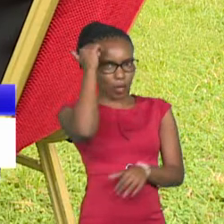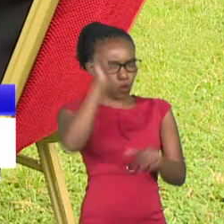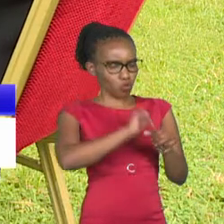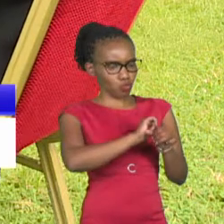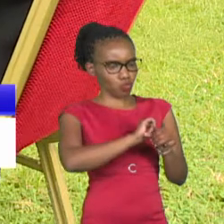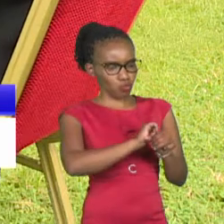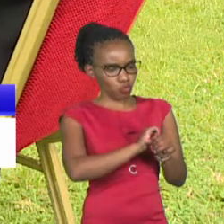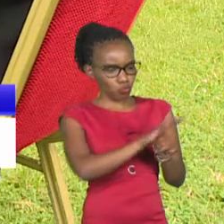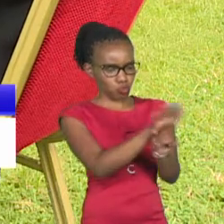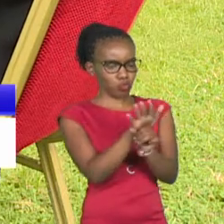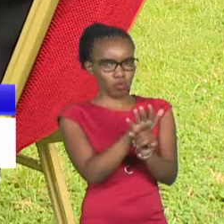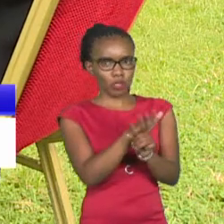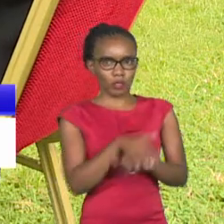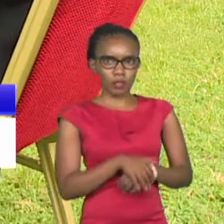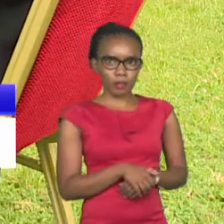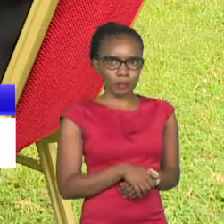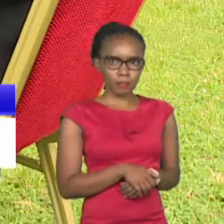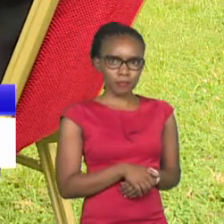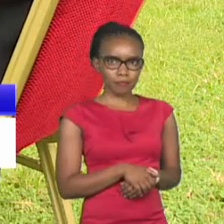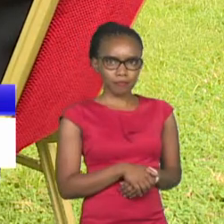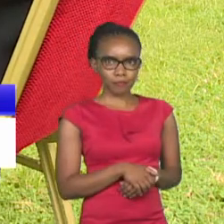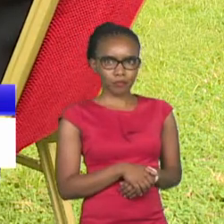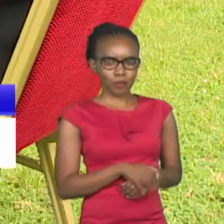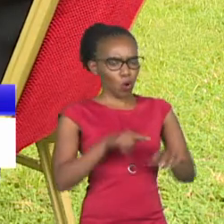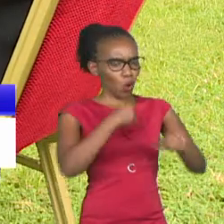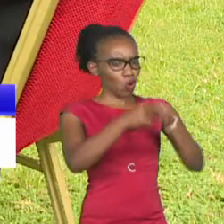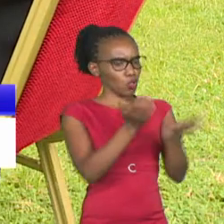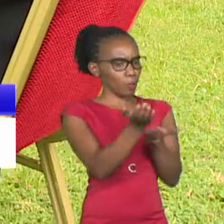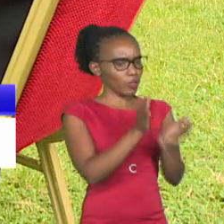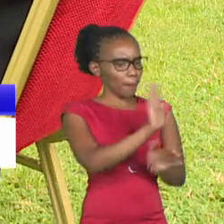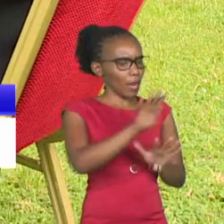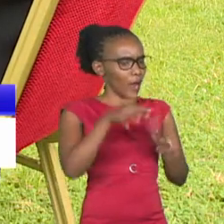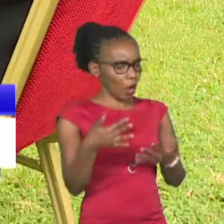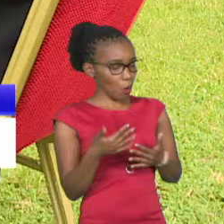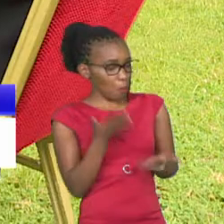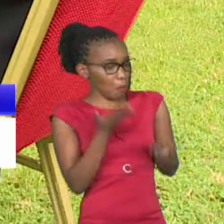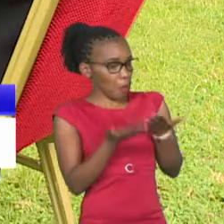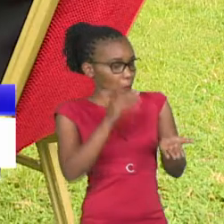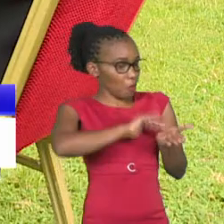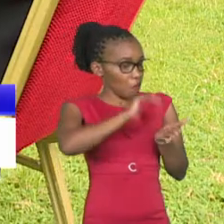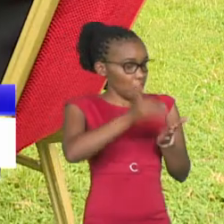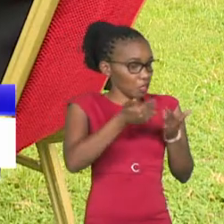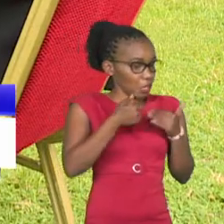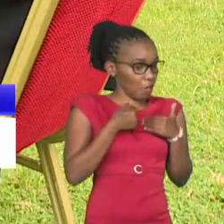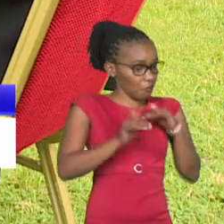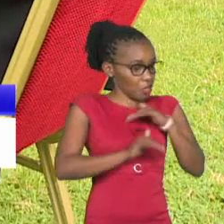of the pandemic. Mm-hmm. How have you stayed afloat? Is it that you had enough money in your account?